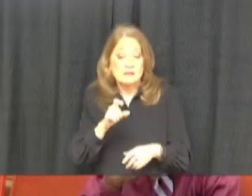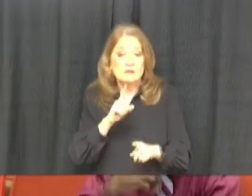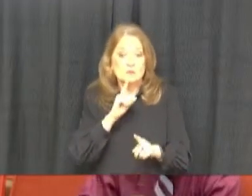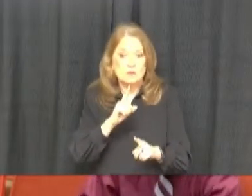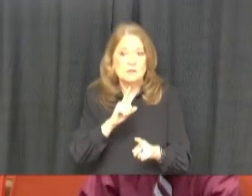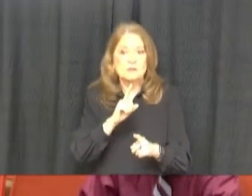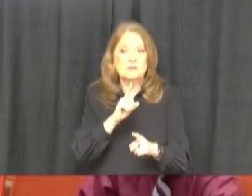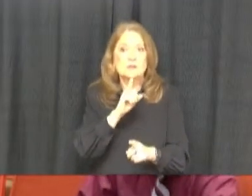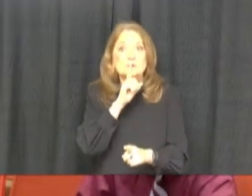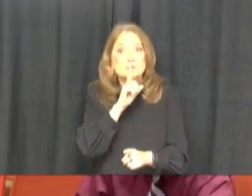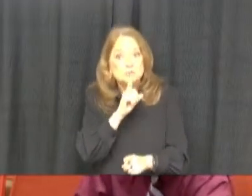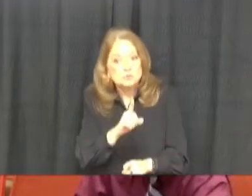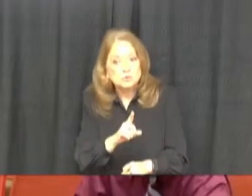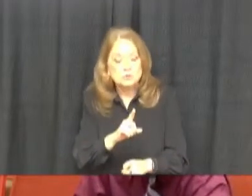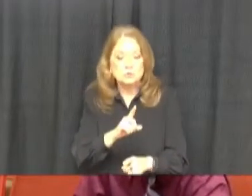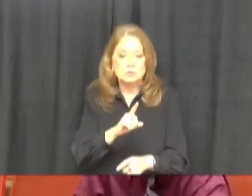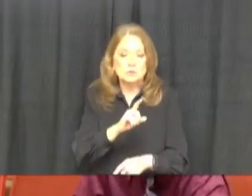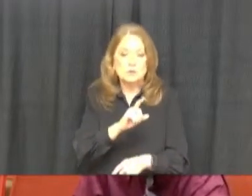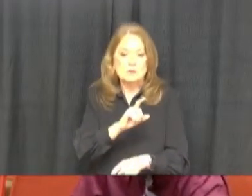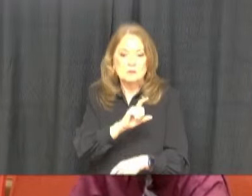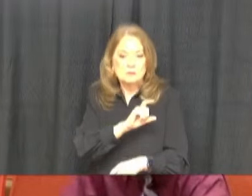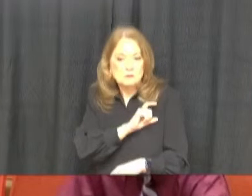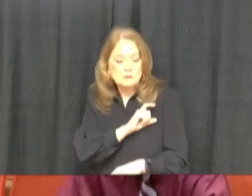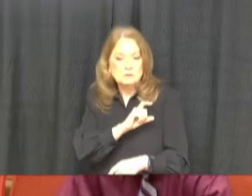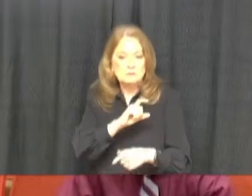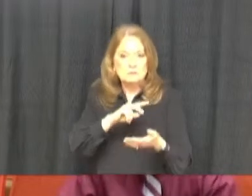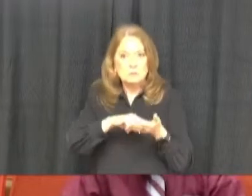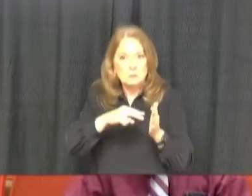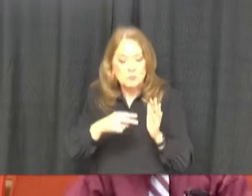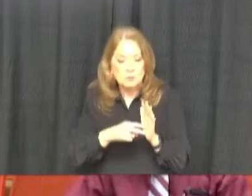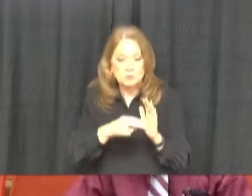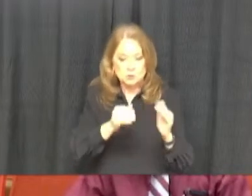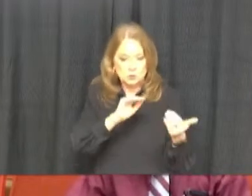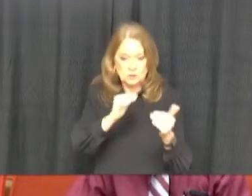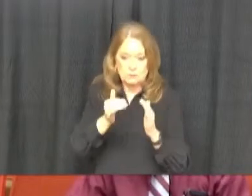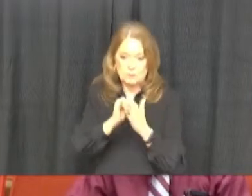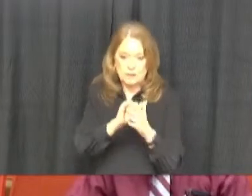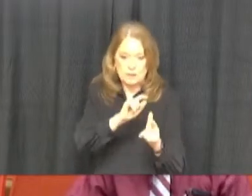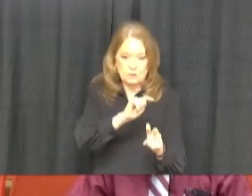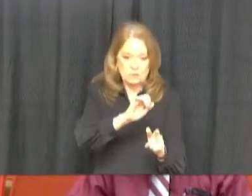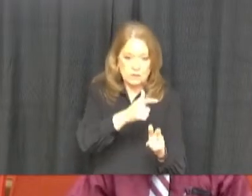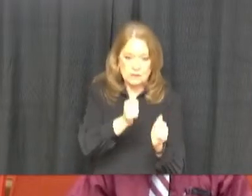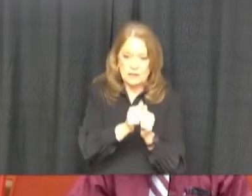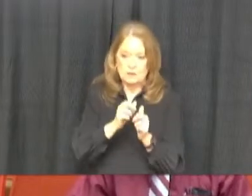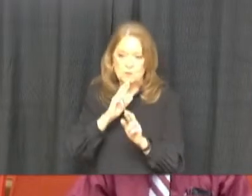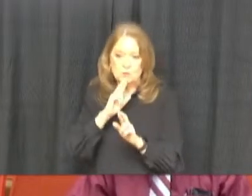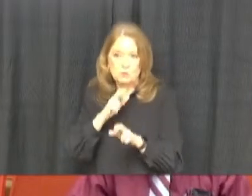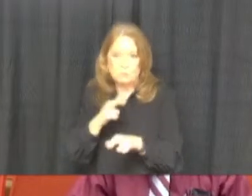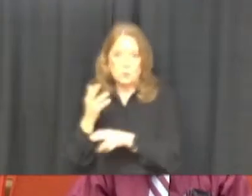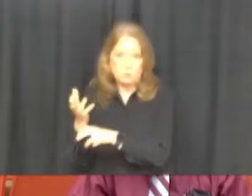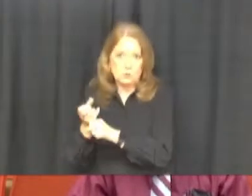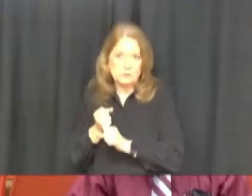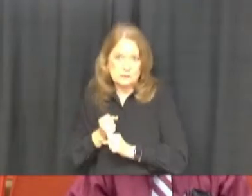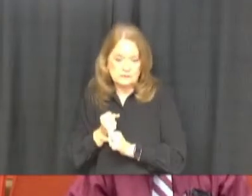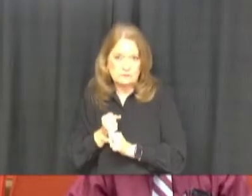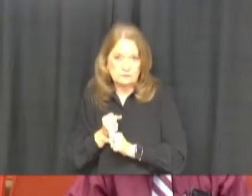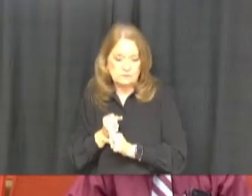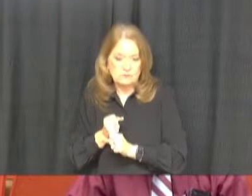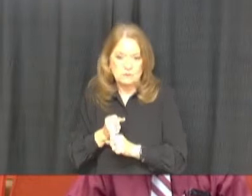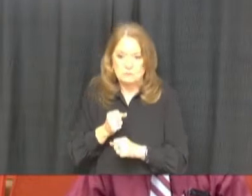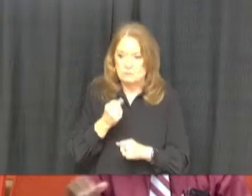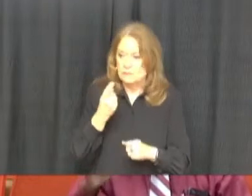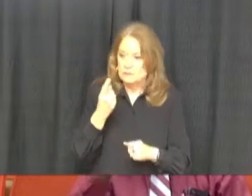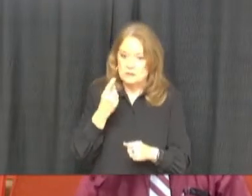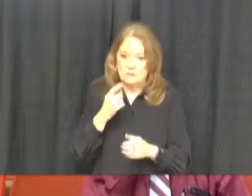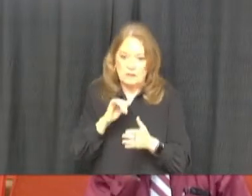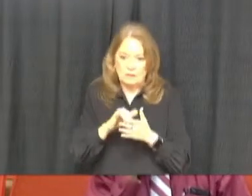purpose to try to compare that tag with a report that we've taken. There's been somebody